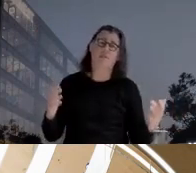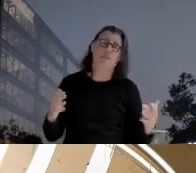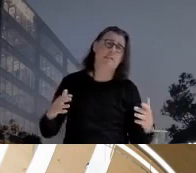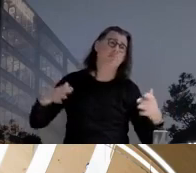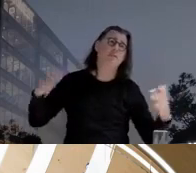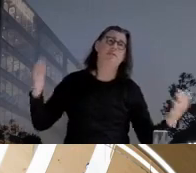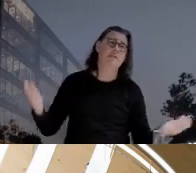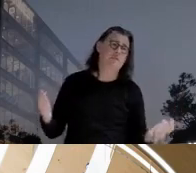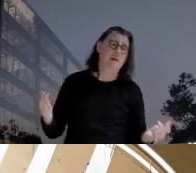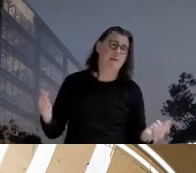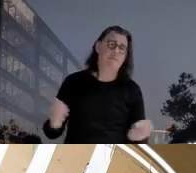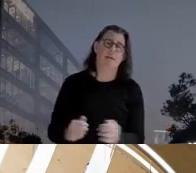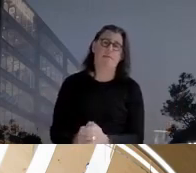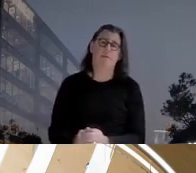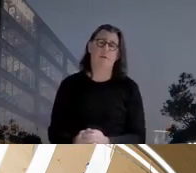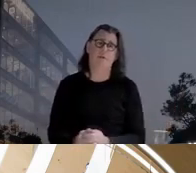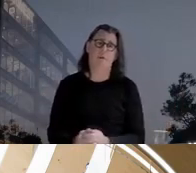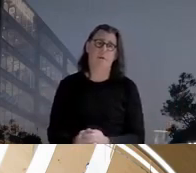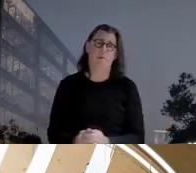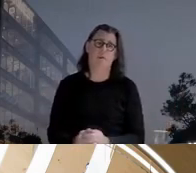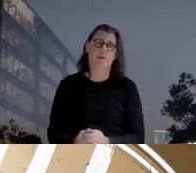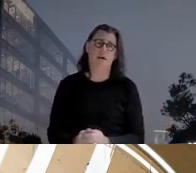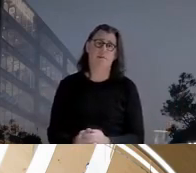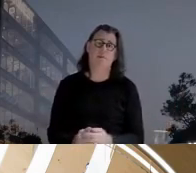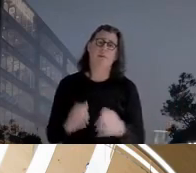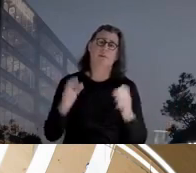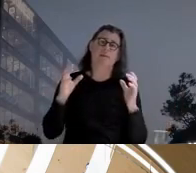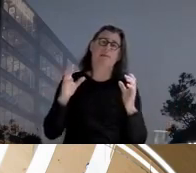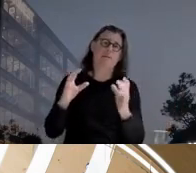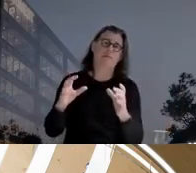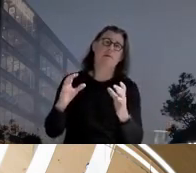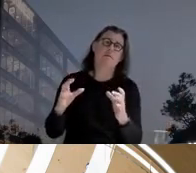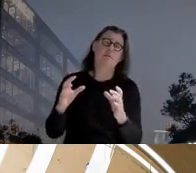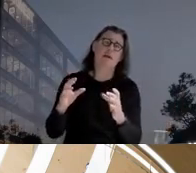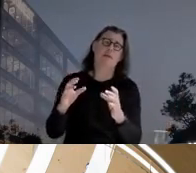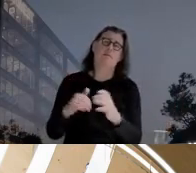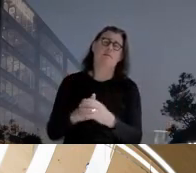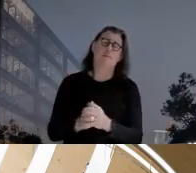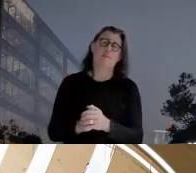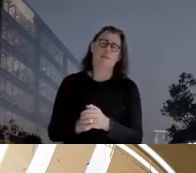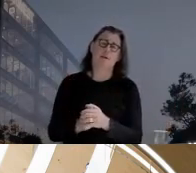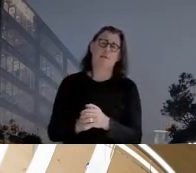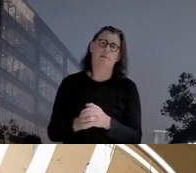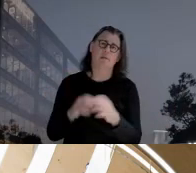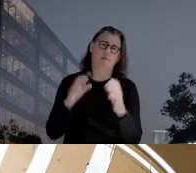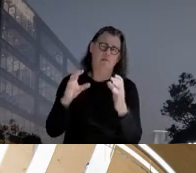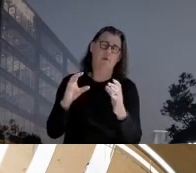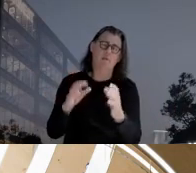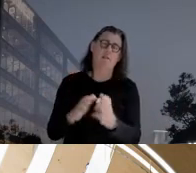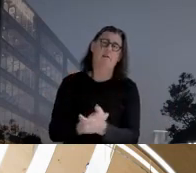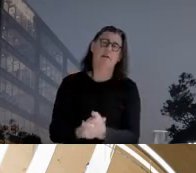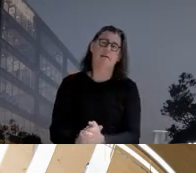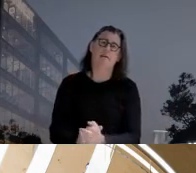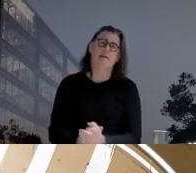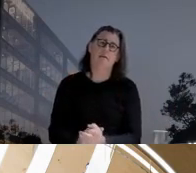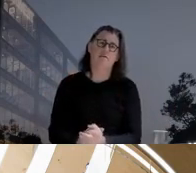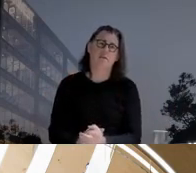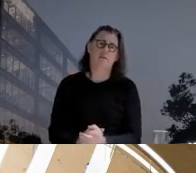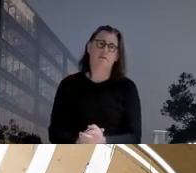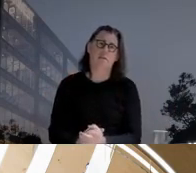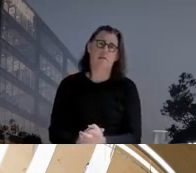48, 50, 65% of the overall embodied carbon. That's why we started with what we started with, and we focused in on